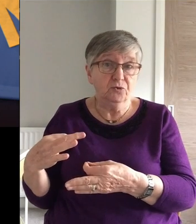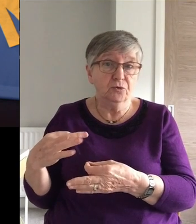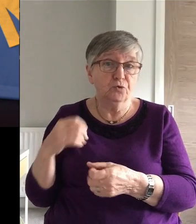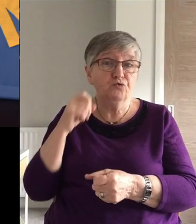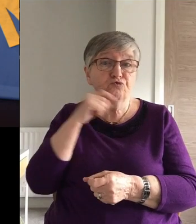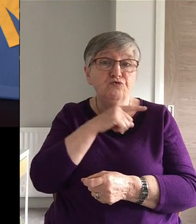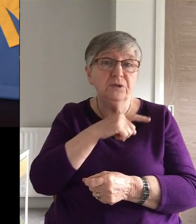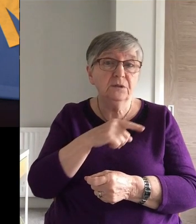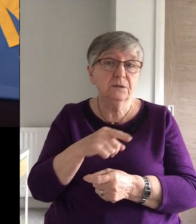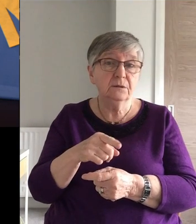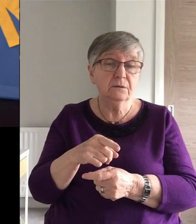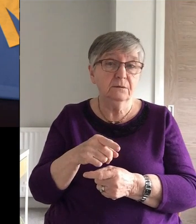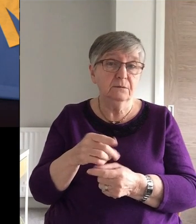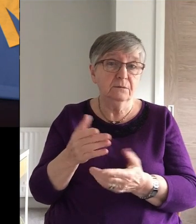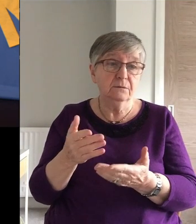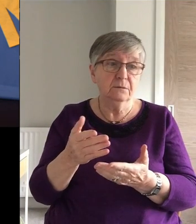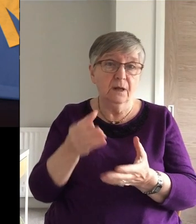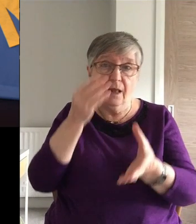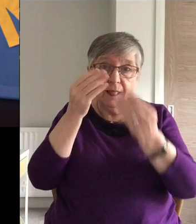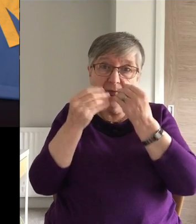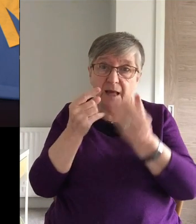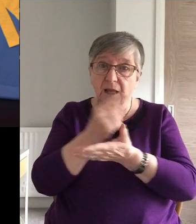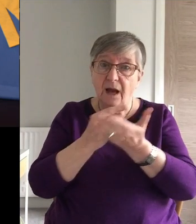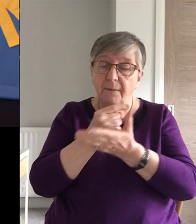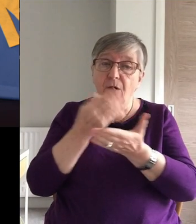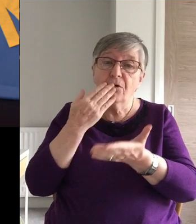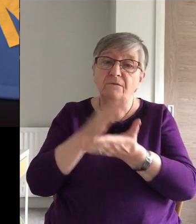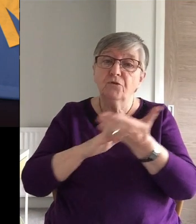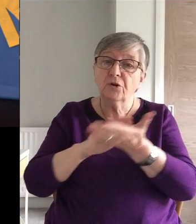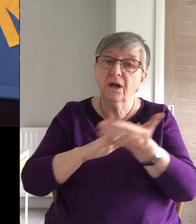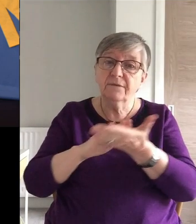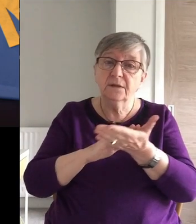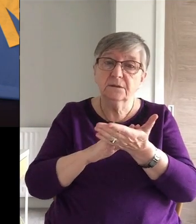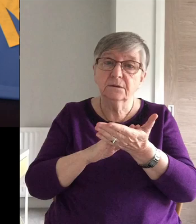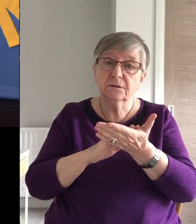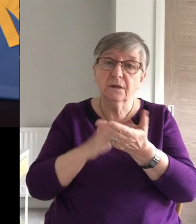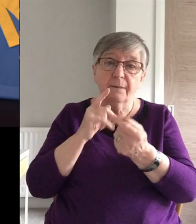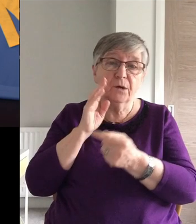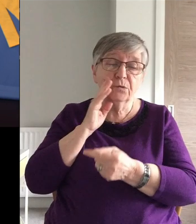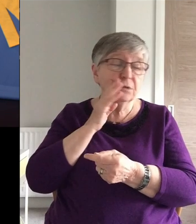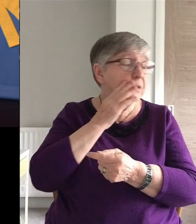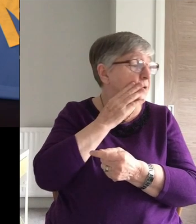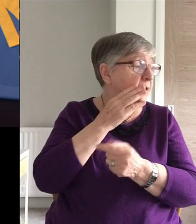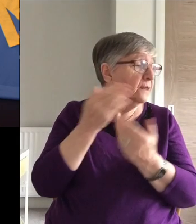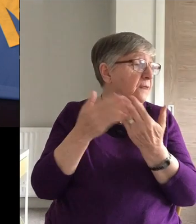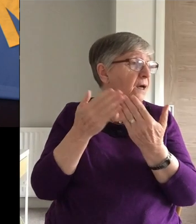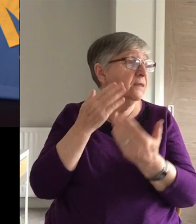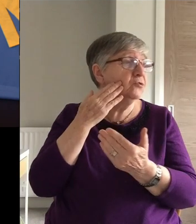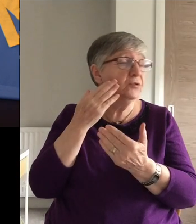Temptations to cheat, trying to overcome them. Learning about forgiveness, about turning the other cheek.